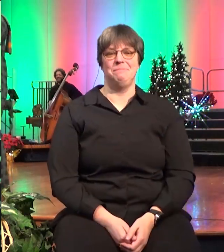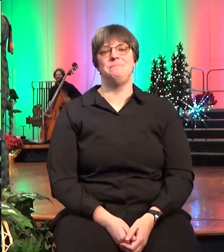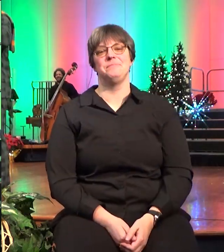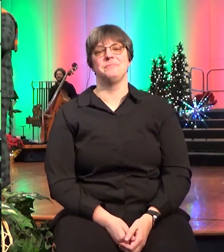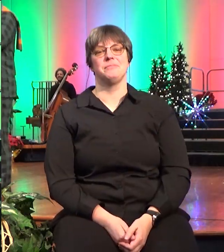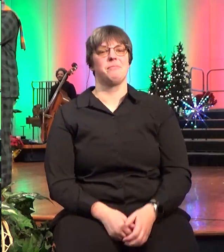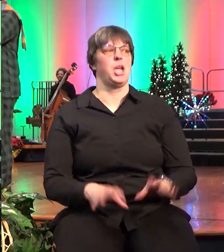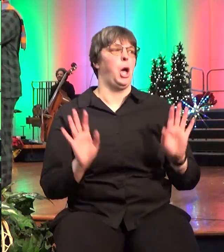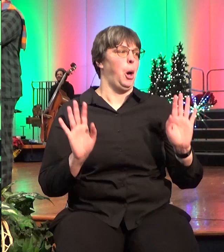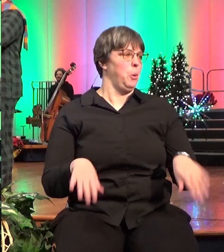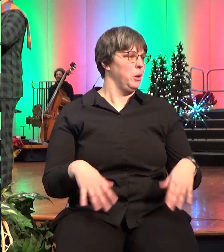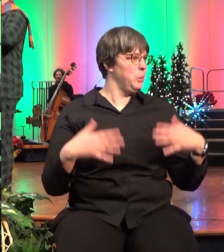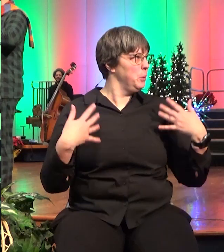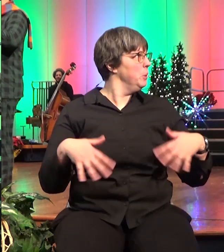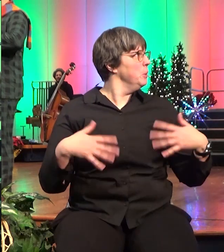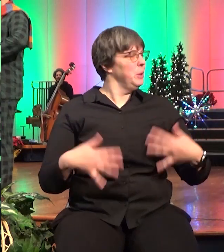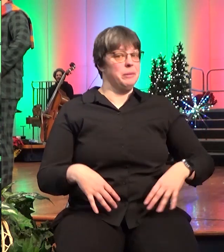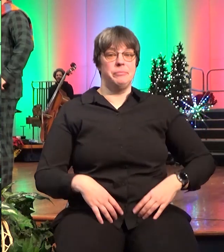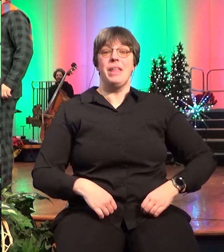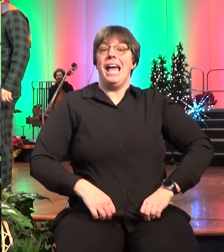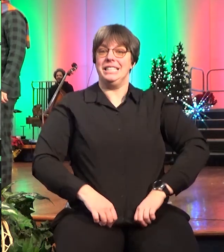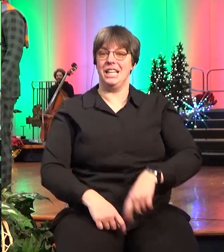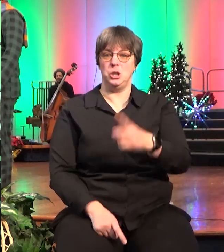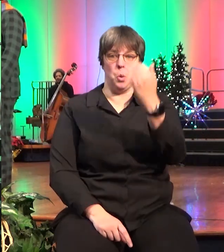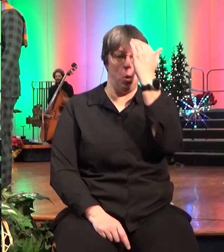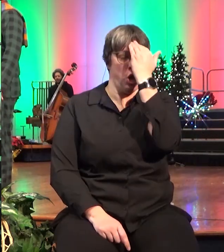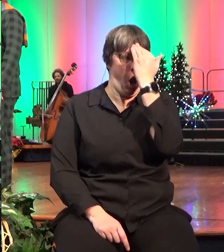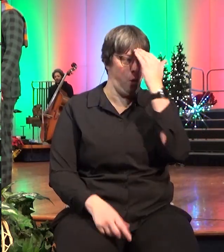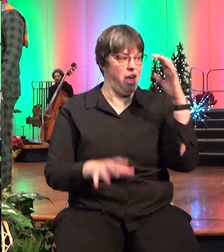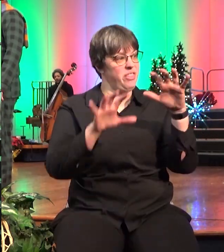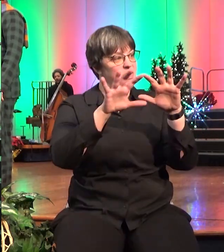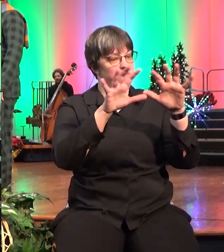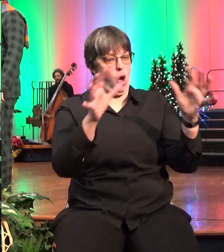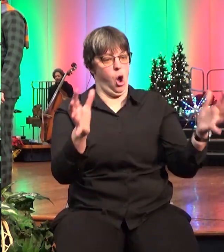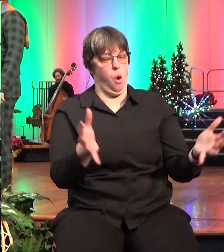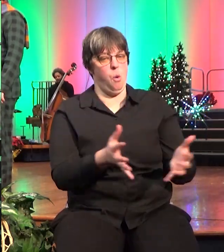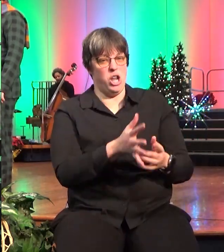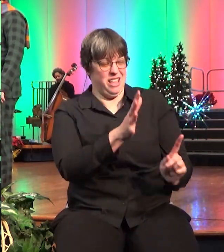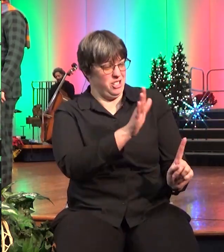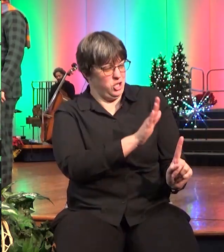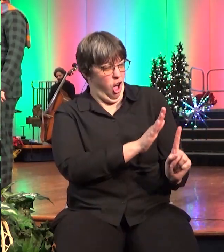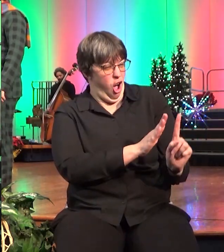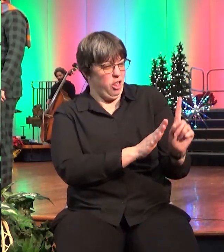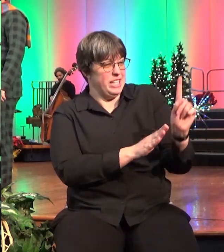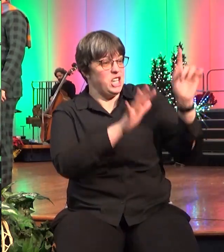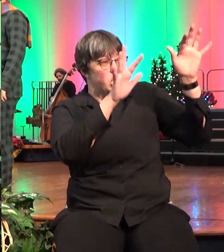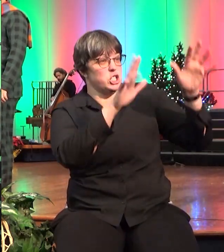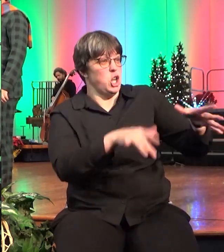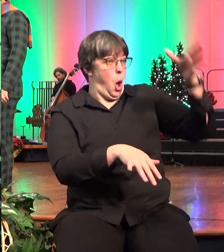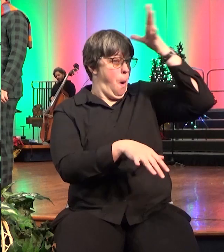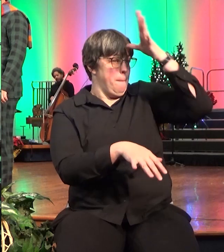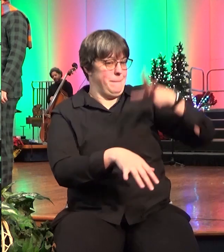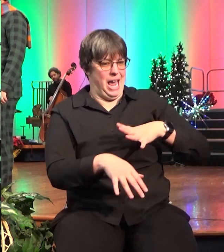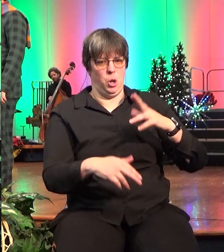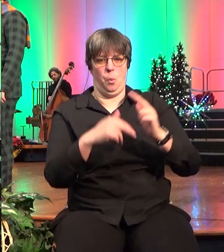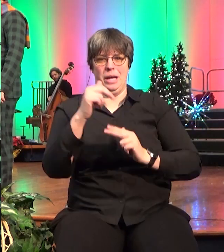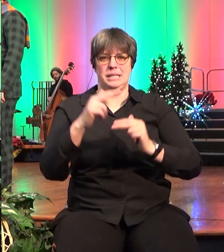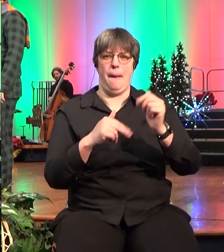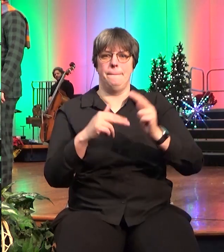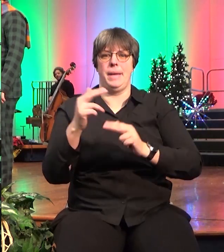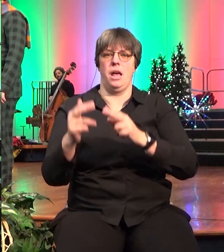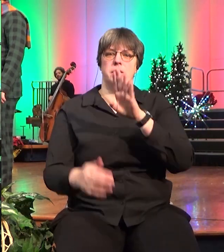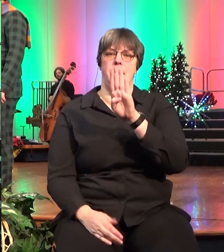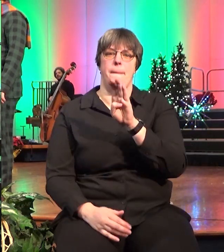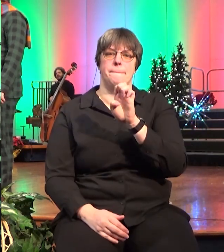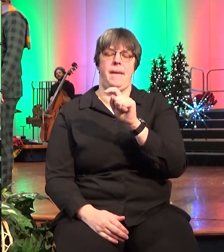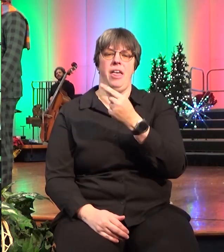Oh, goodness. Did you know that the world's tallest snowman was built in Bethel, Maine, which is the birthplace of